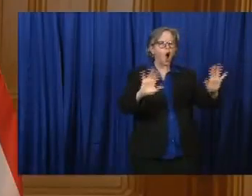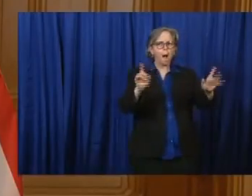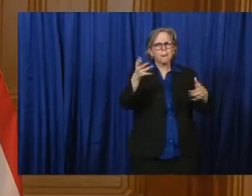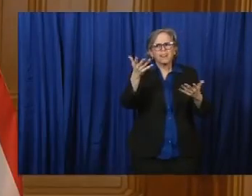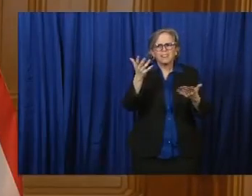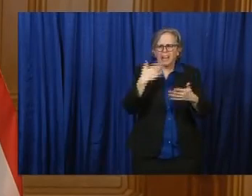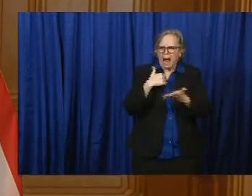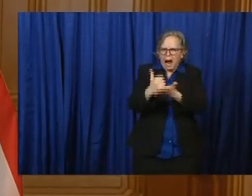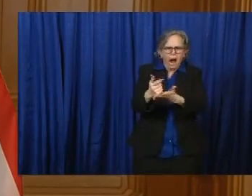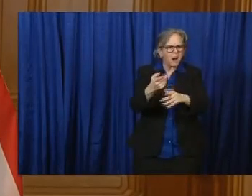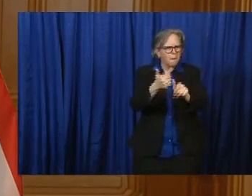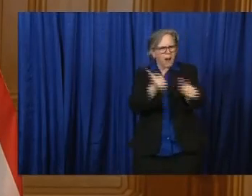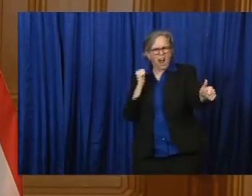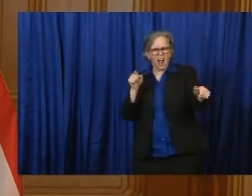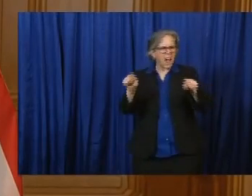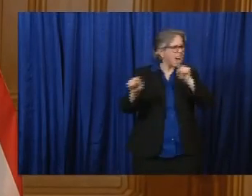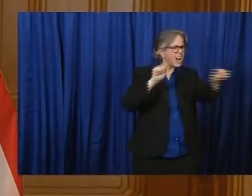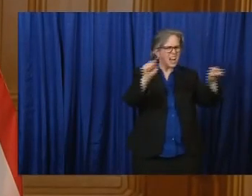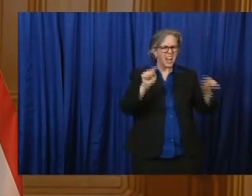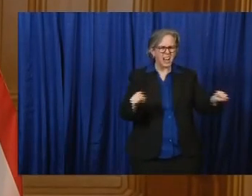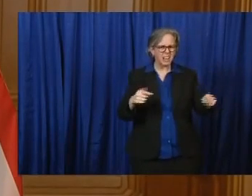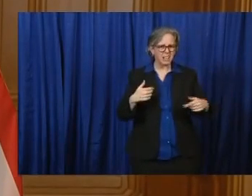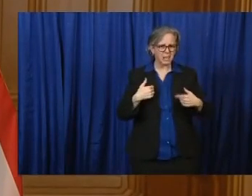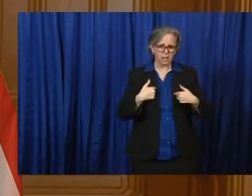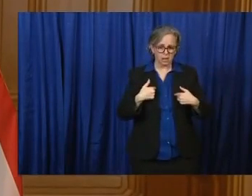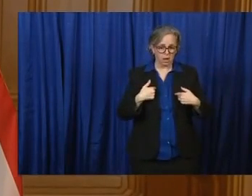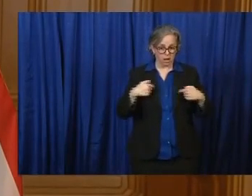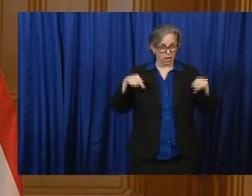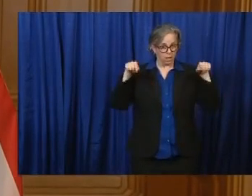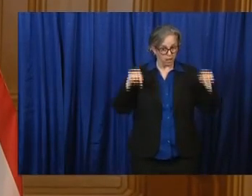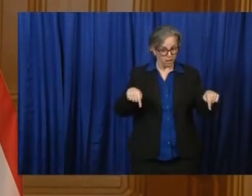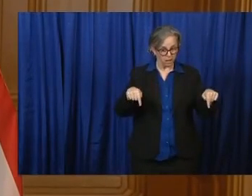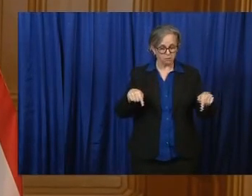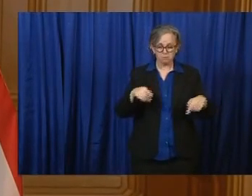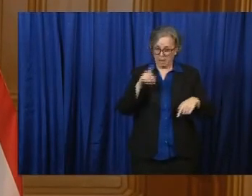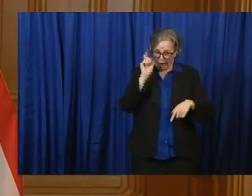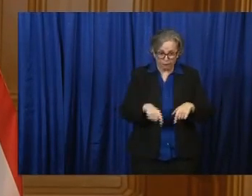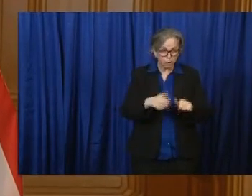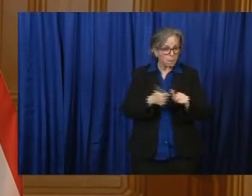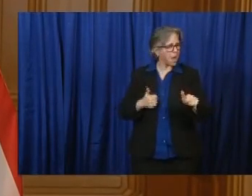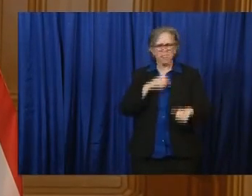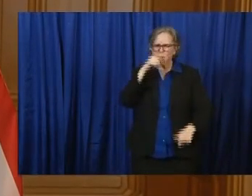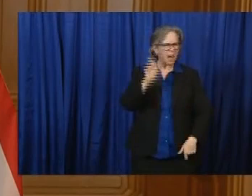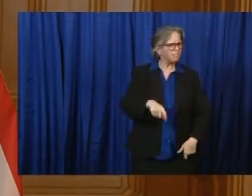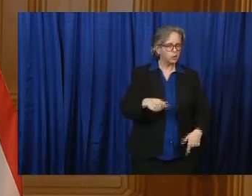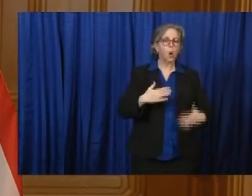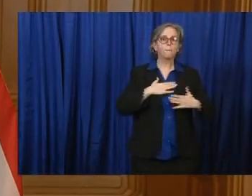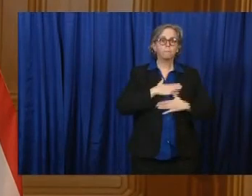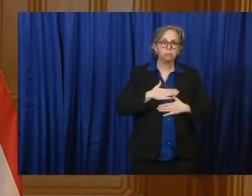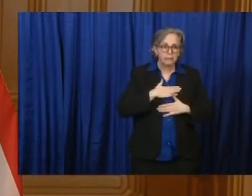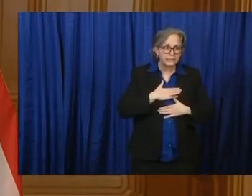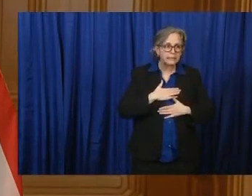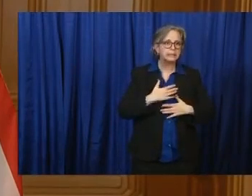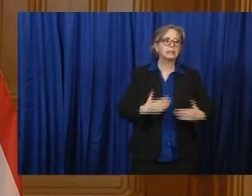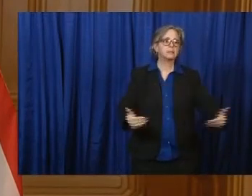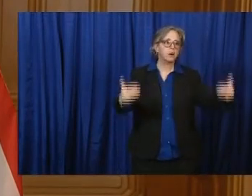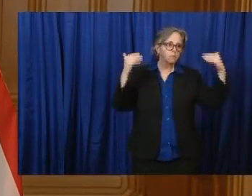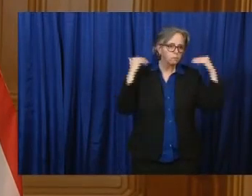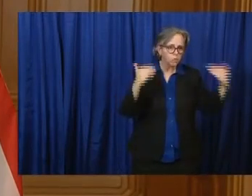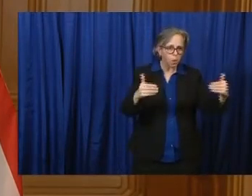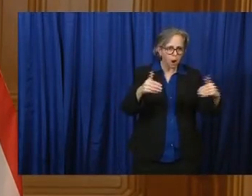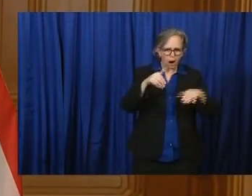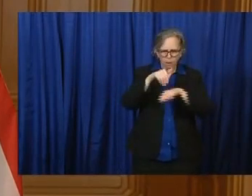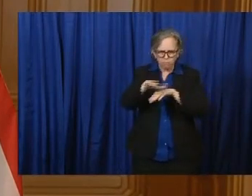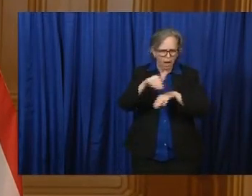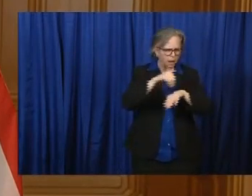We are not. We can get these results back to you very, very quickly. Please, please use us to